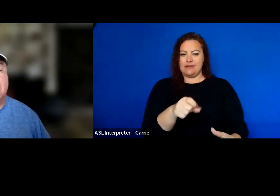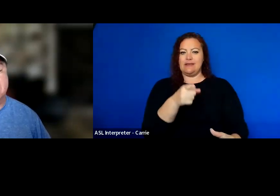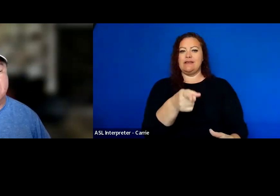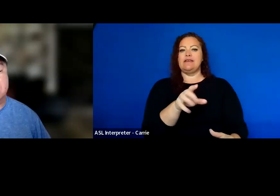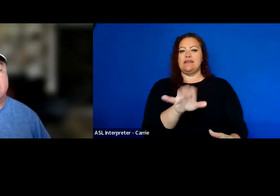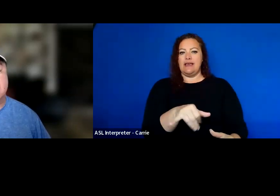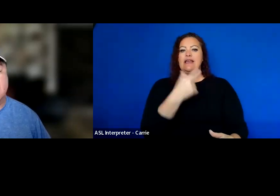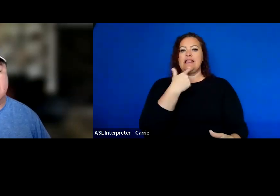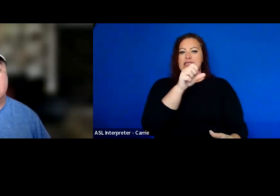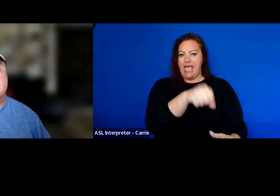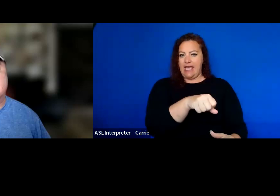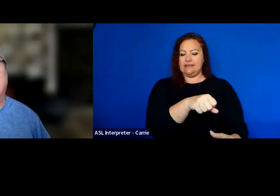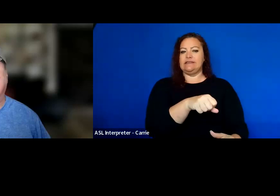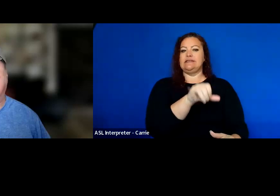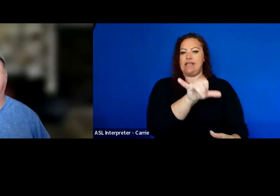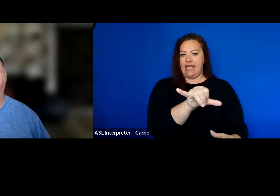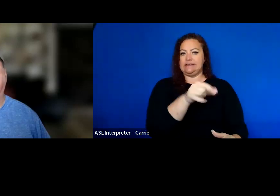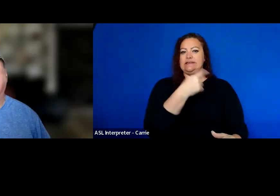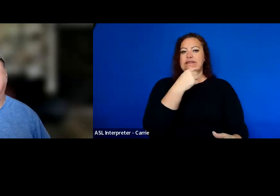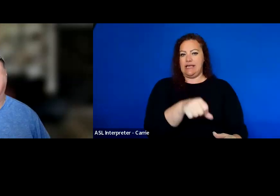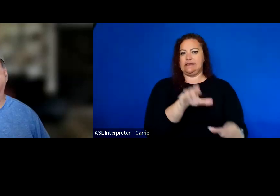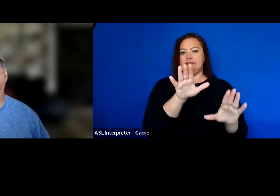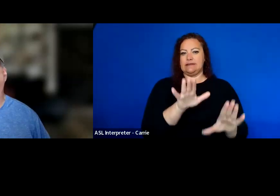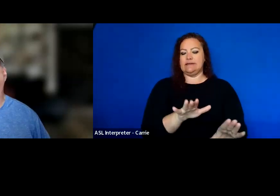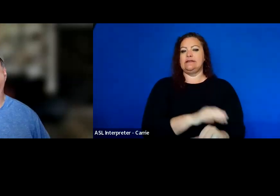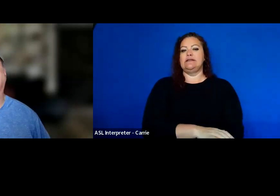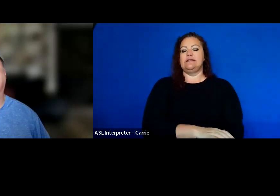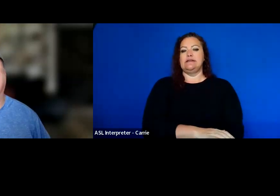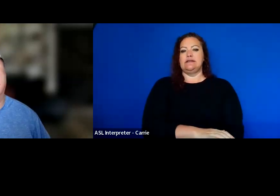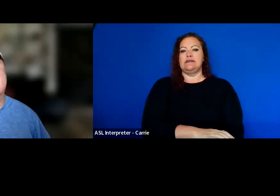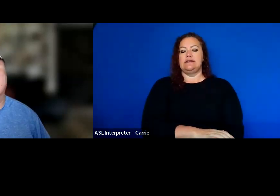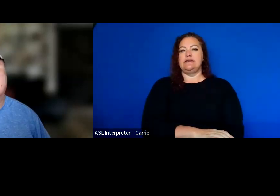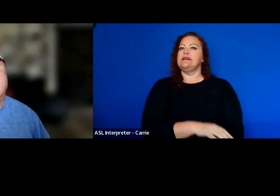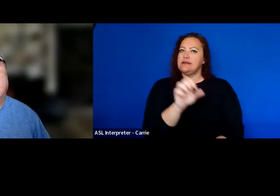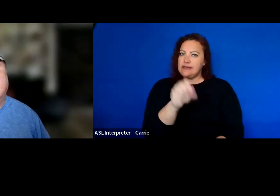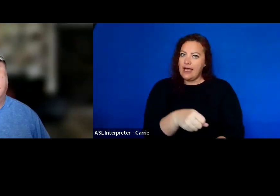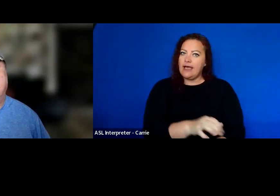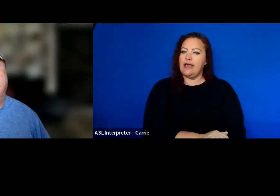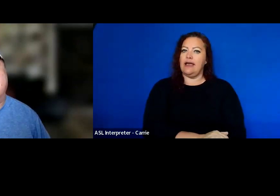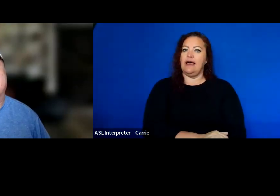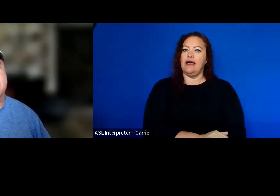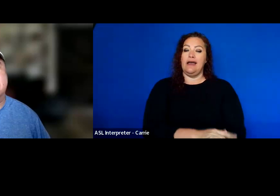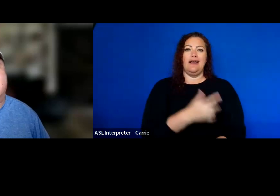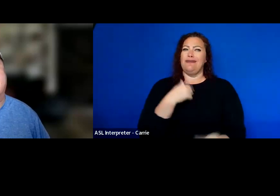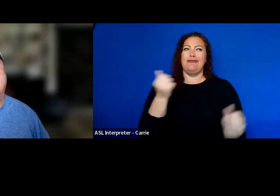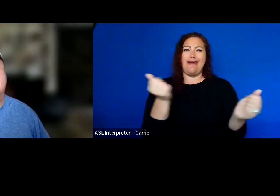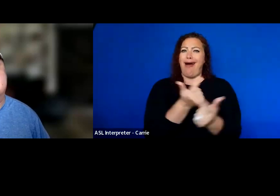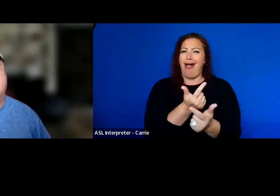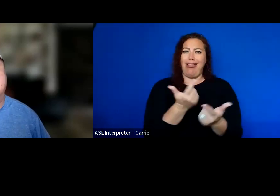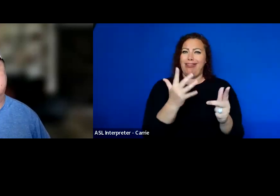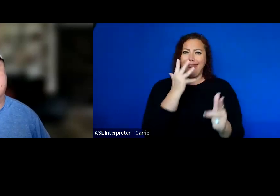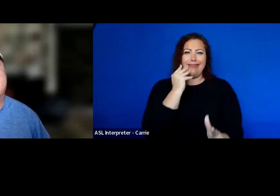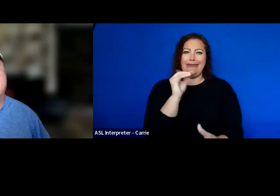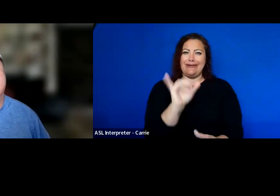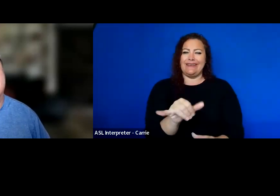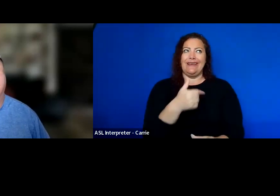Miss Doran, yes. Okay, Robin, Cooper. So, yes, we all have. I mean, I would